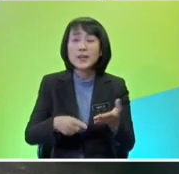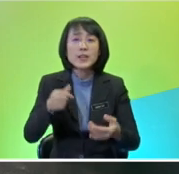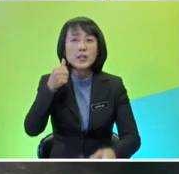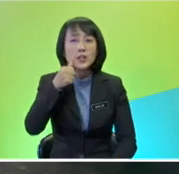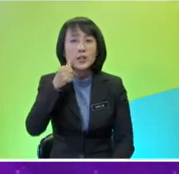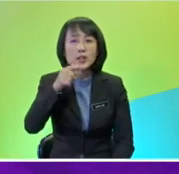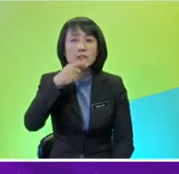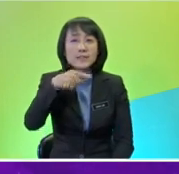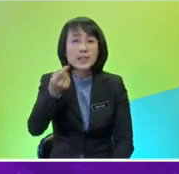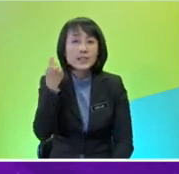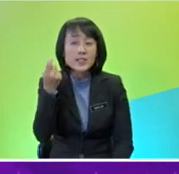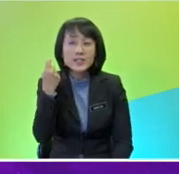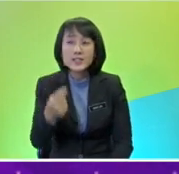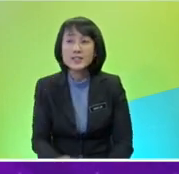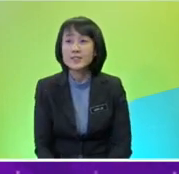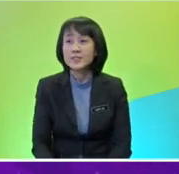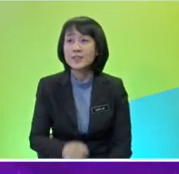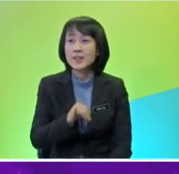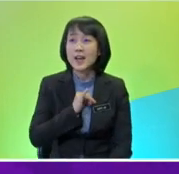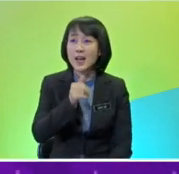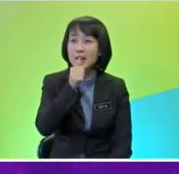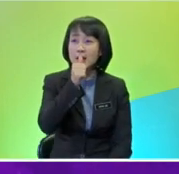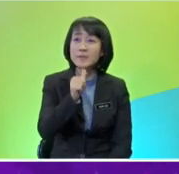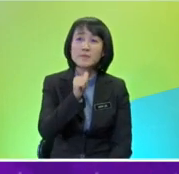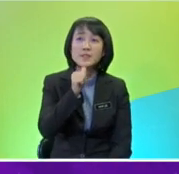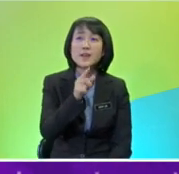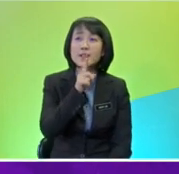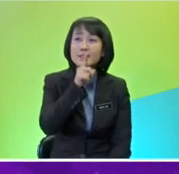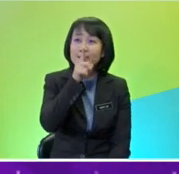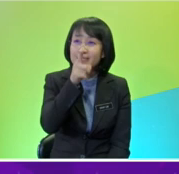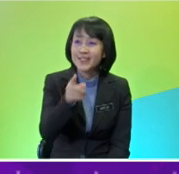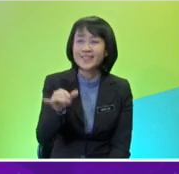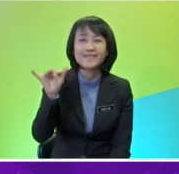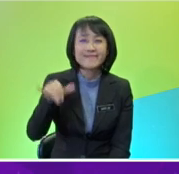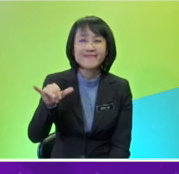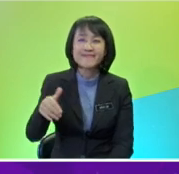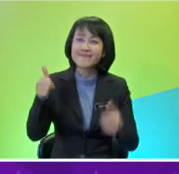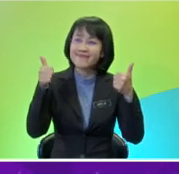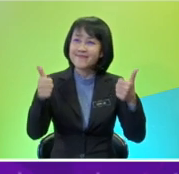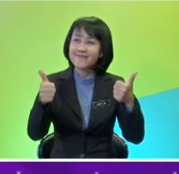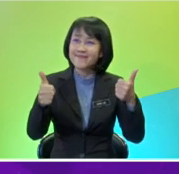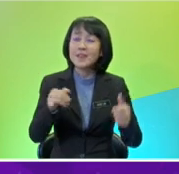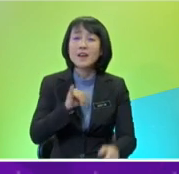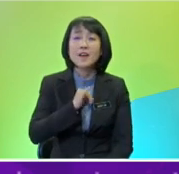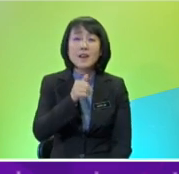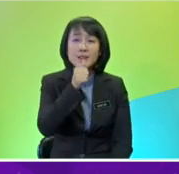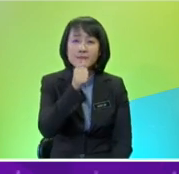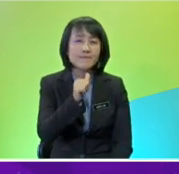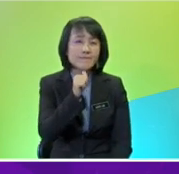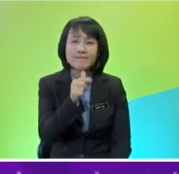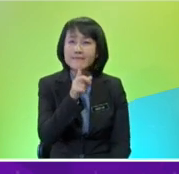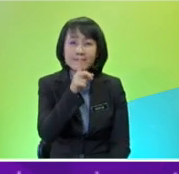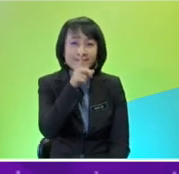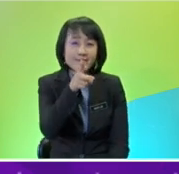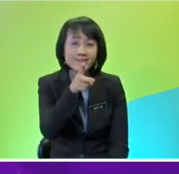now? I'm not sure. Yes, good job. I'm not sure. All